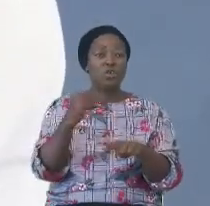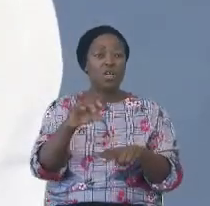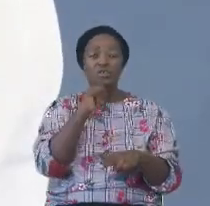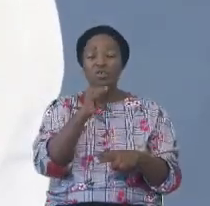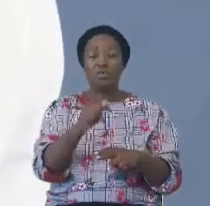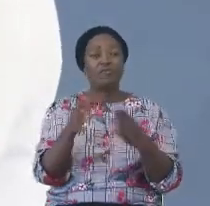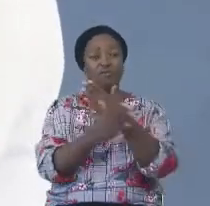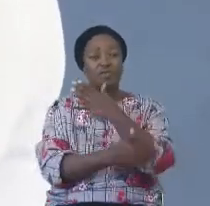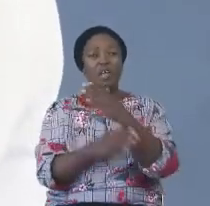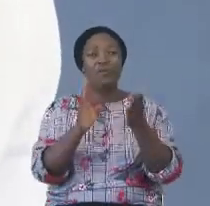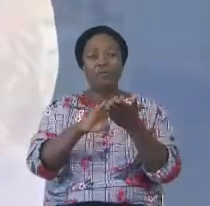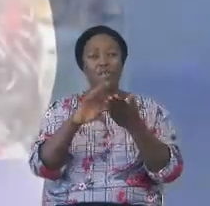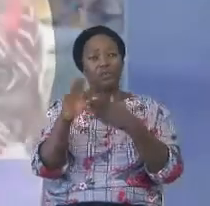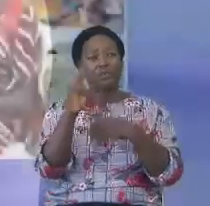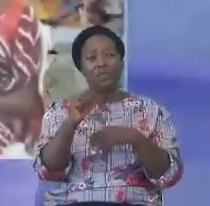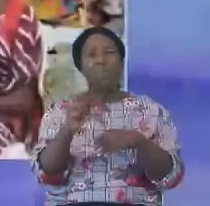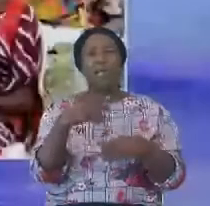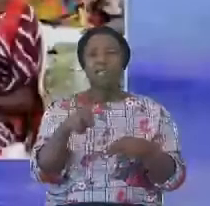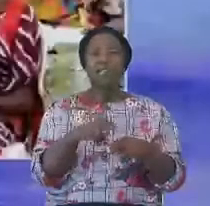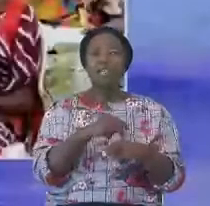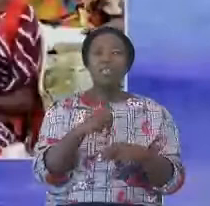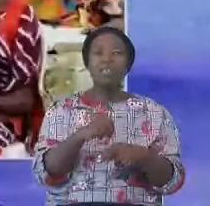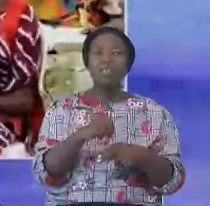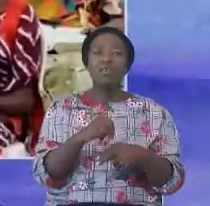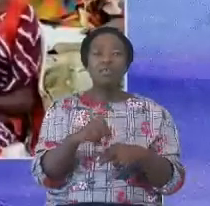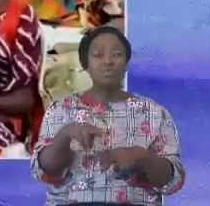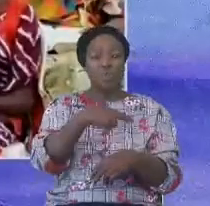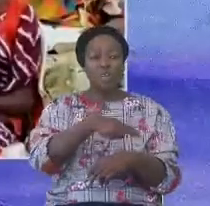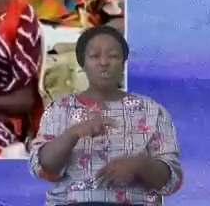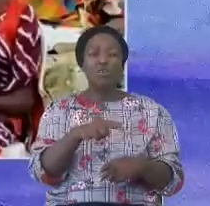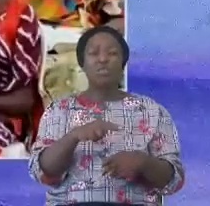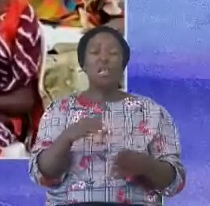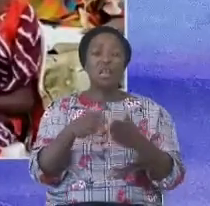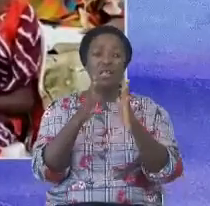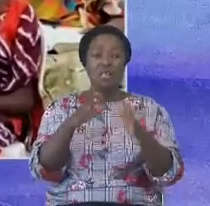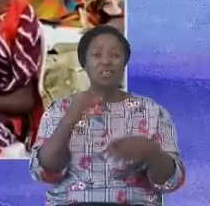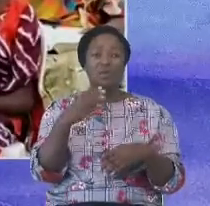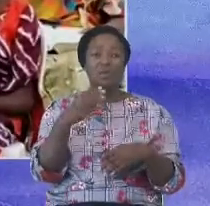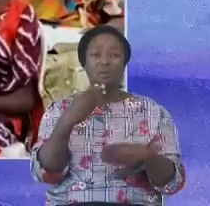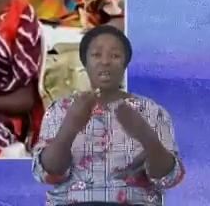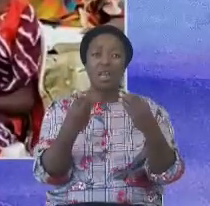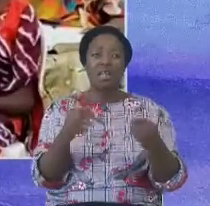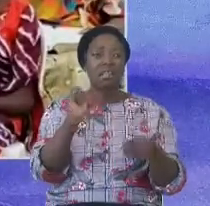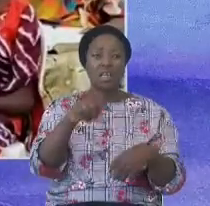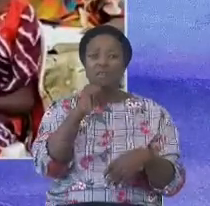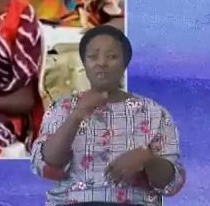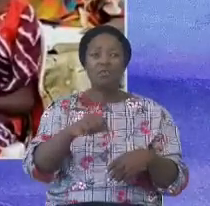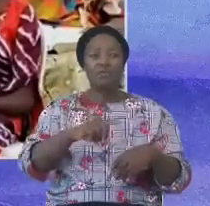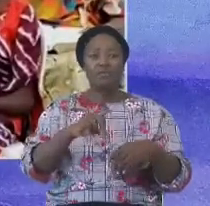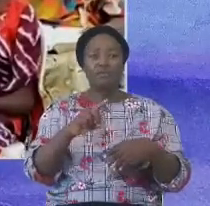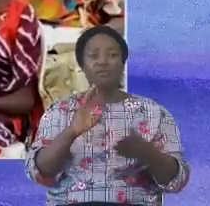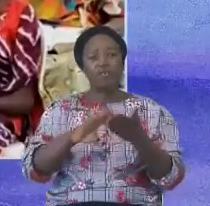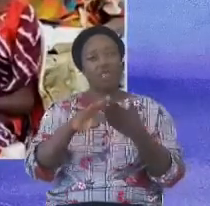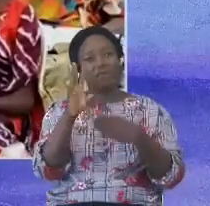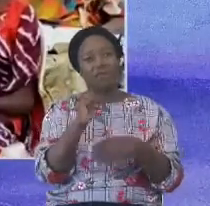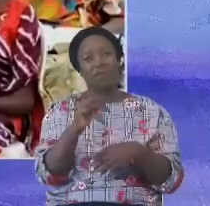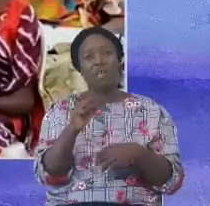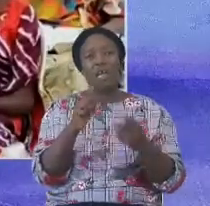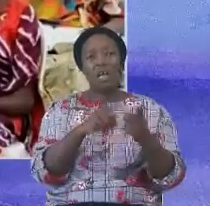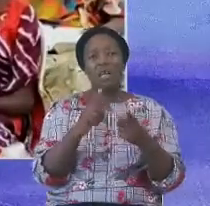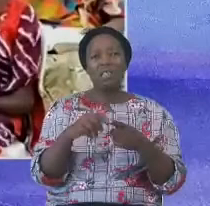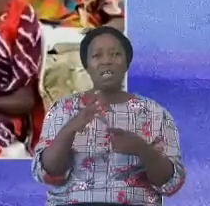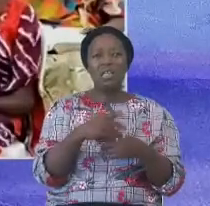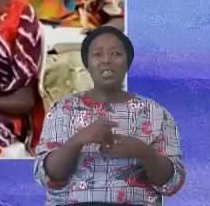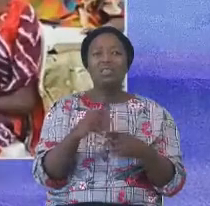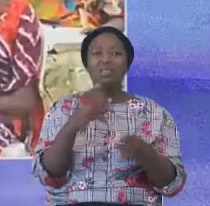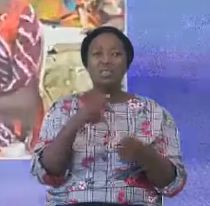nation could not forgive him. The judiciary could not forgive him. The religious leaders of